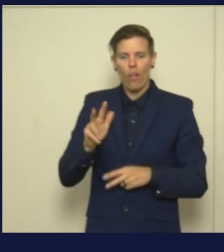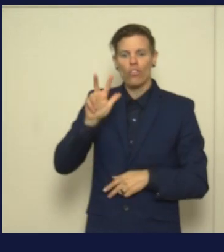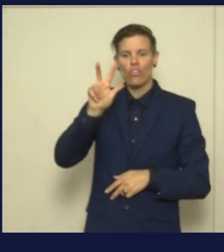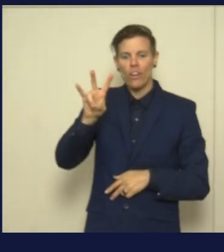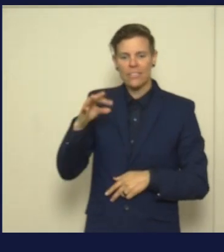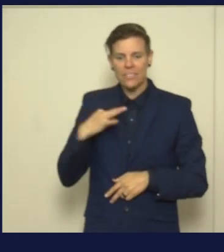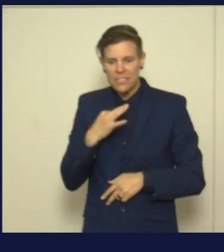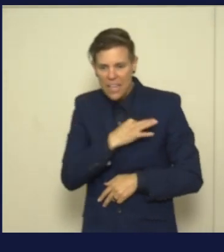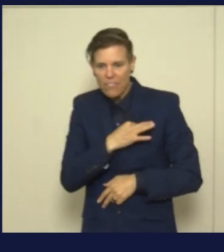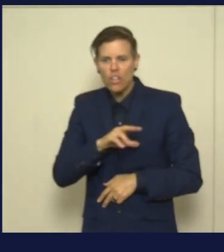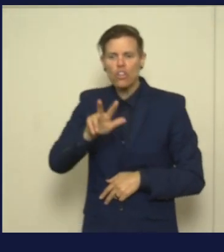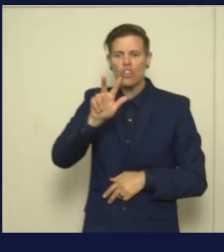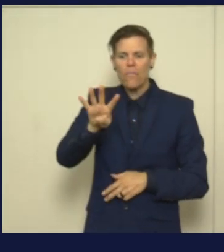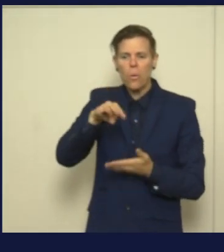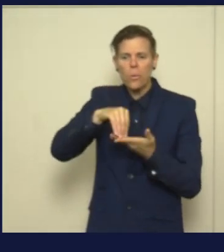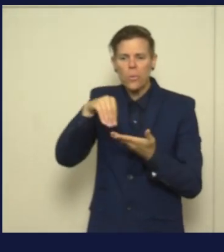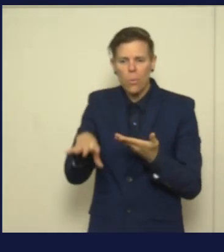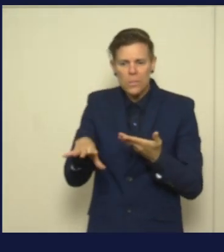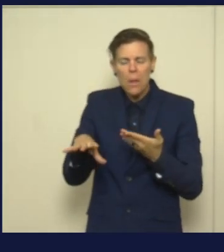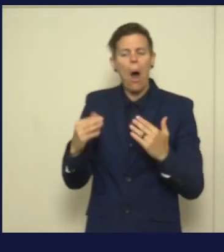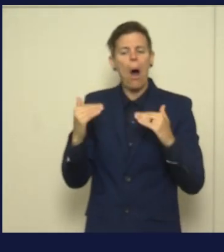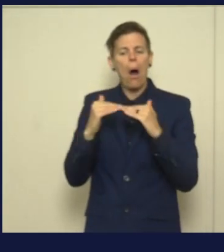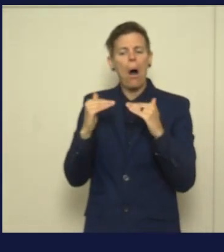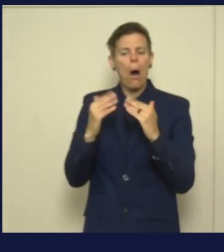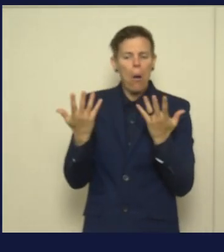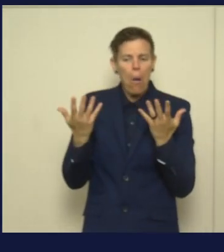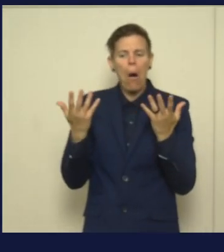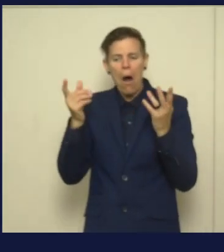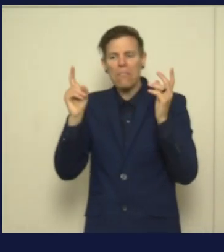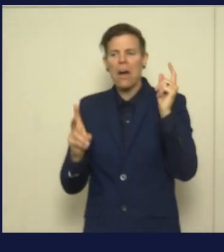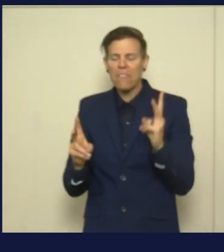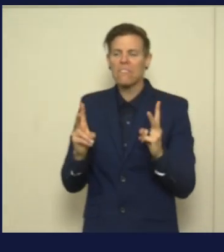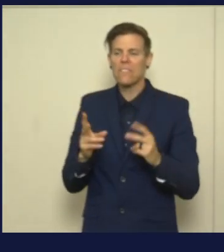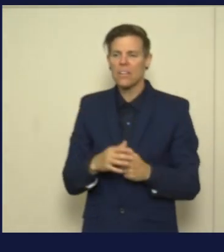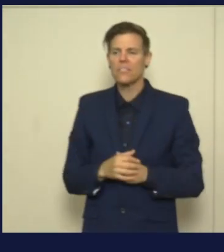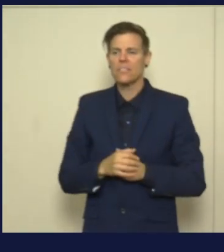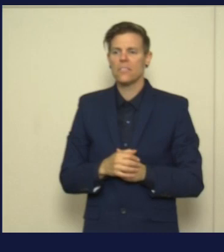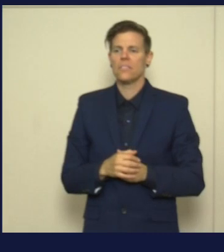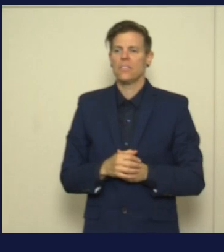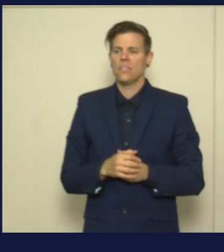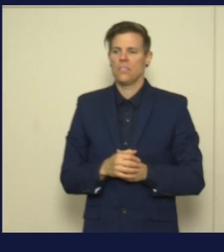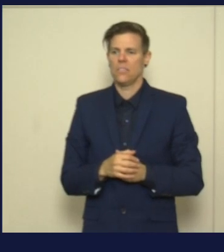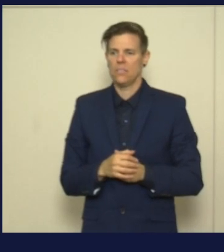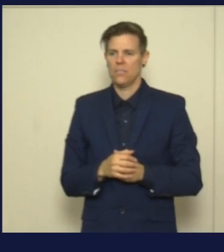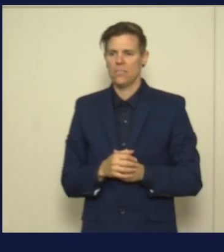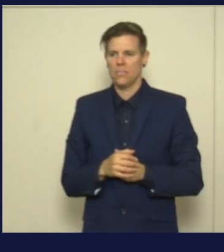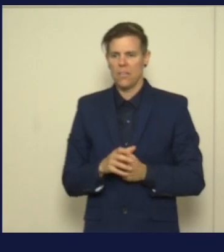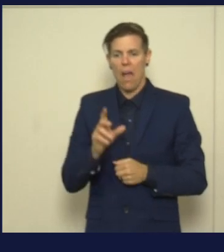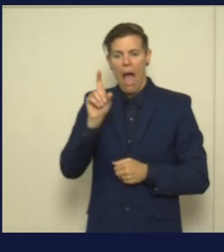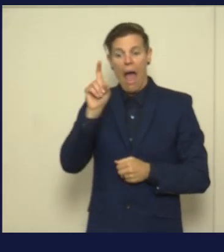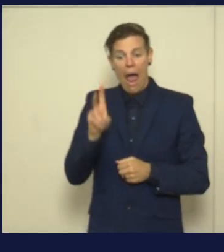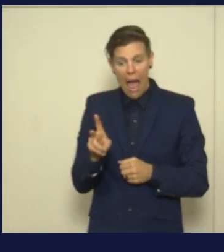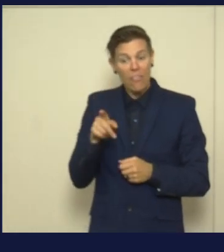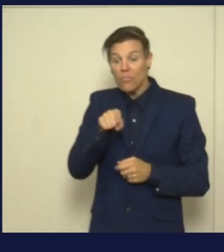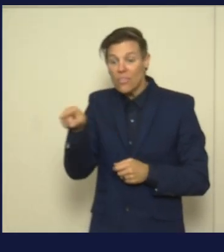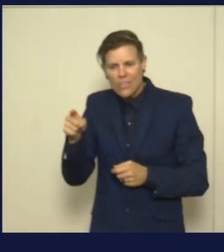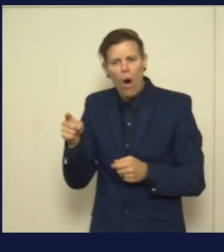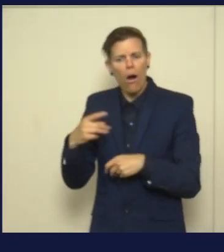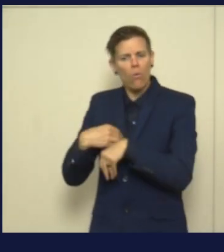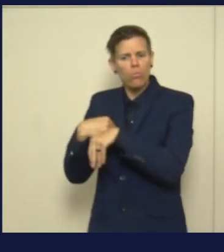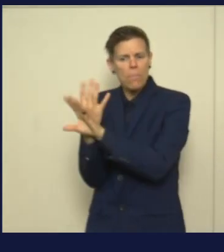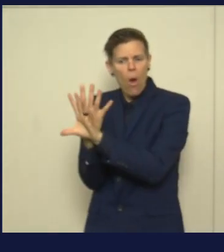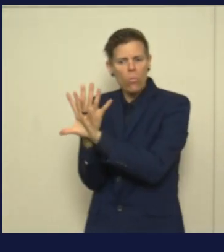55% of the total cases were students or staff engaged in remote learning. That means that it's not happening